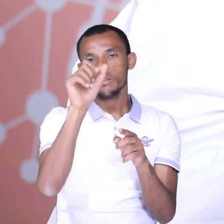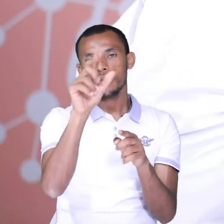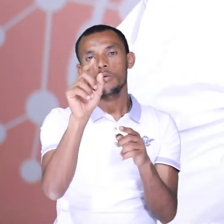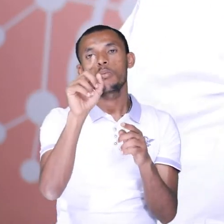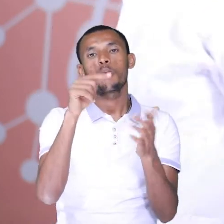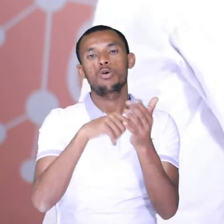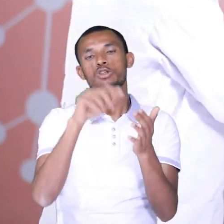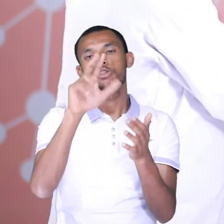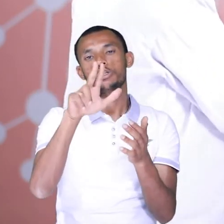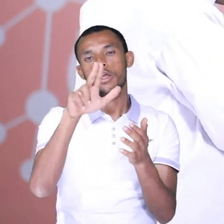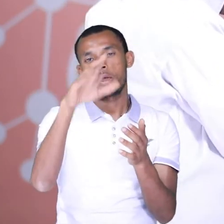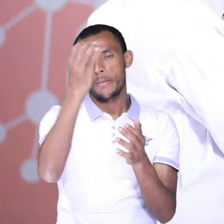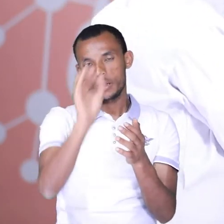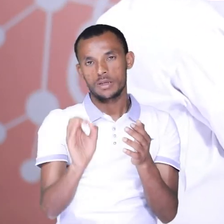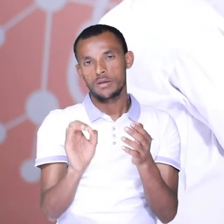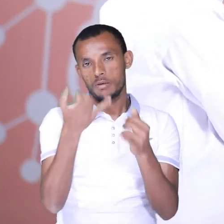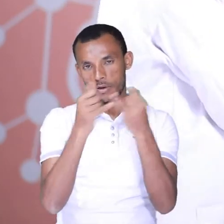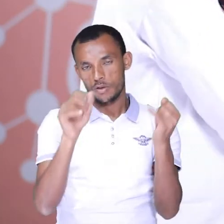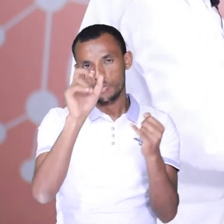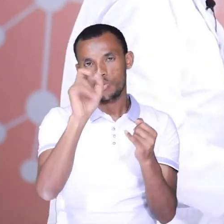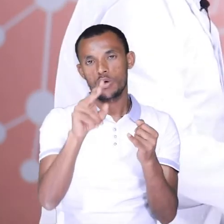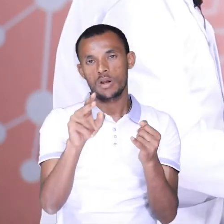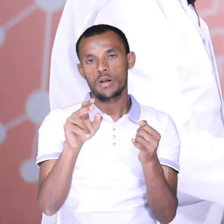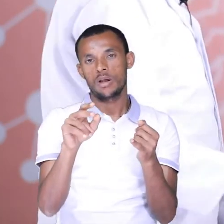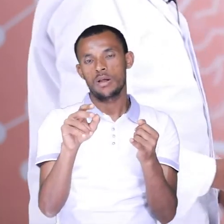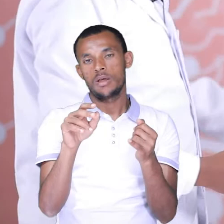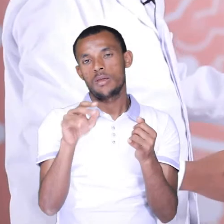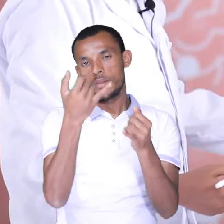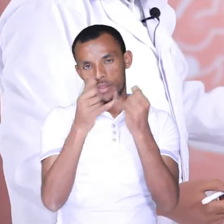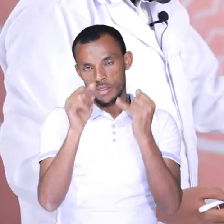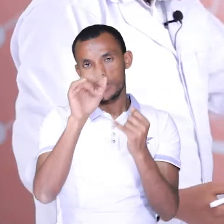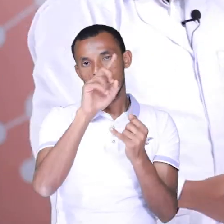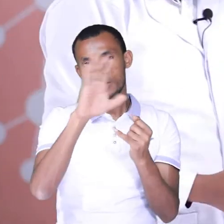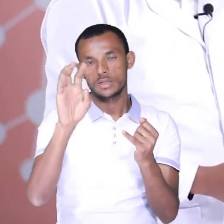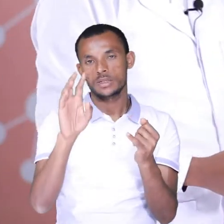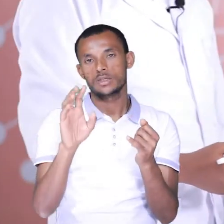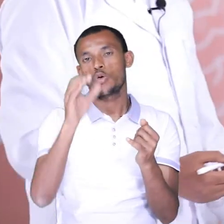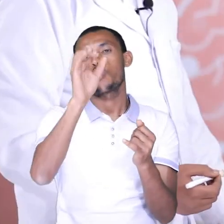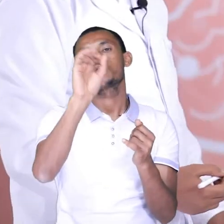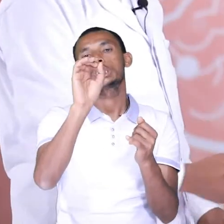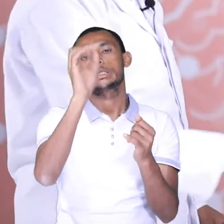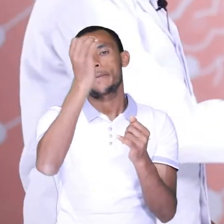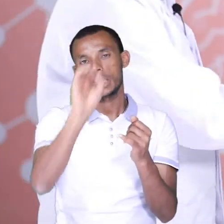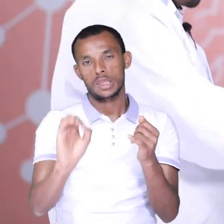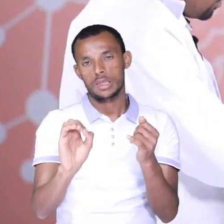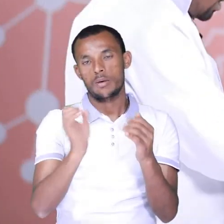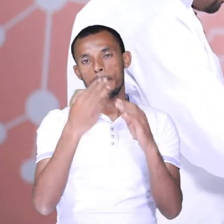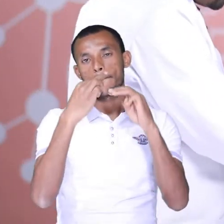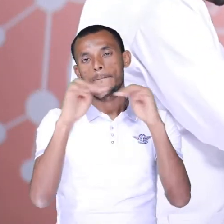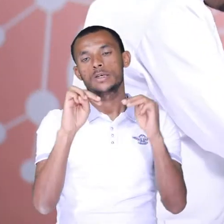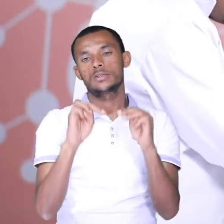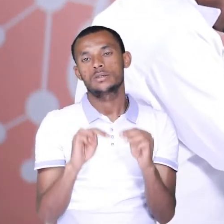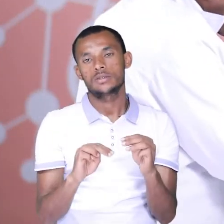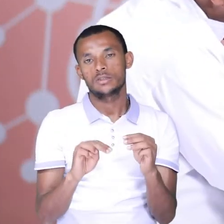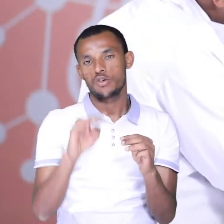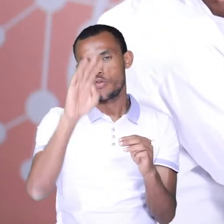11.3% by dividing 12 by 106. Percentage by mass of oxygen is calculated